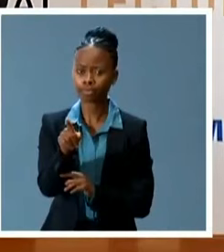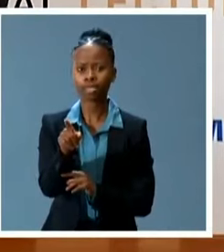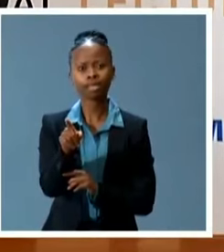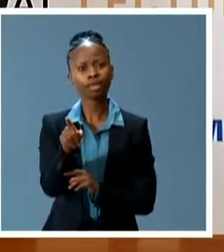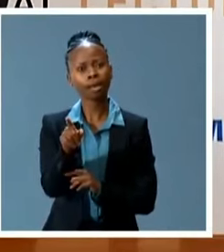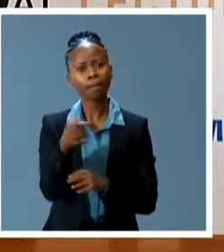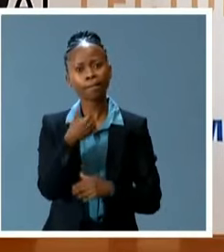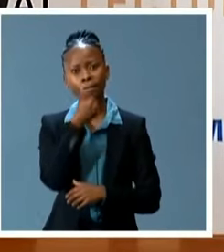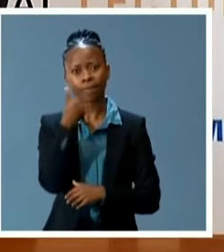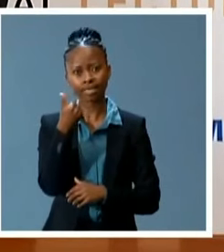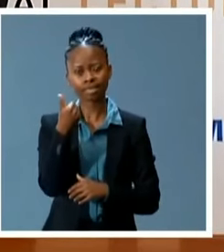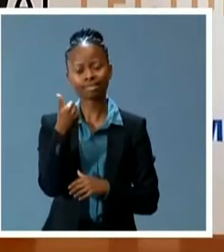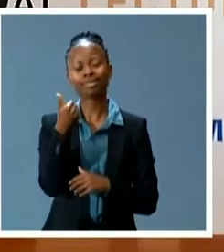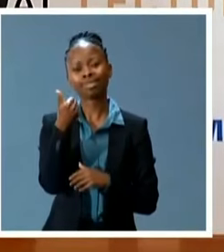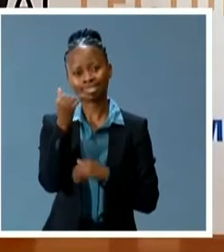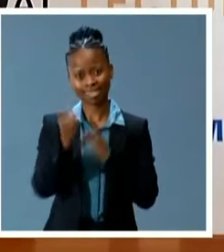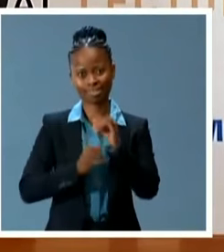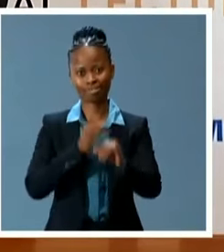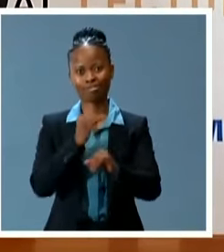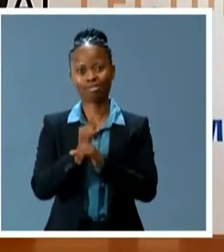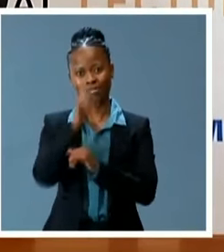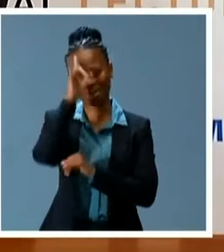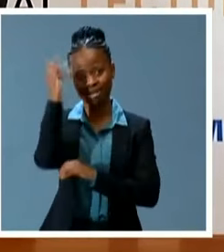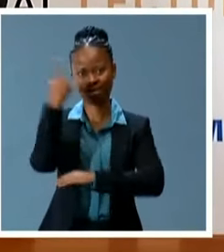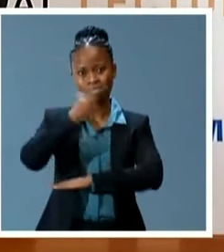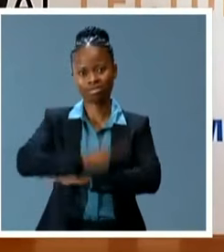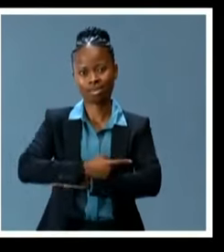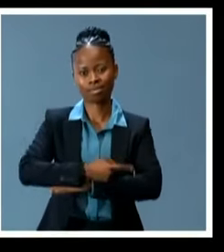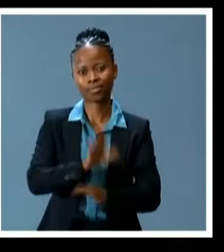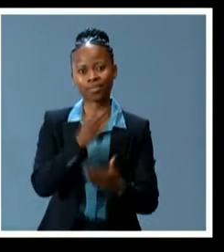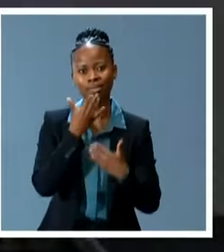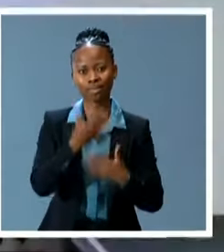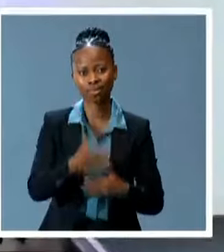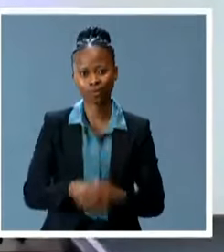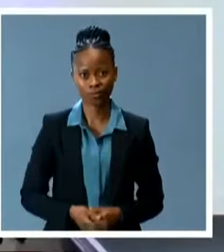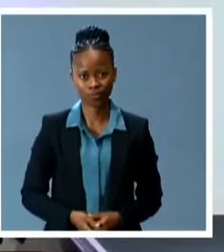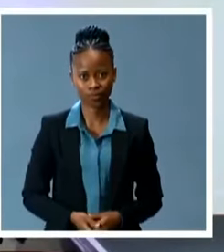International Mandela Day. Thank you.